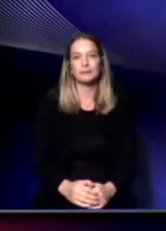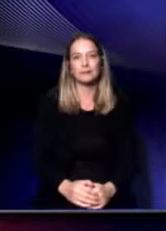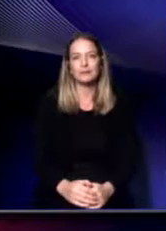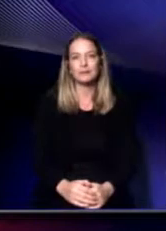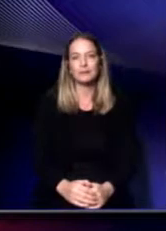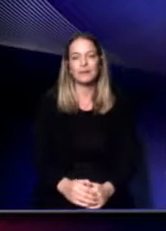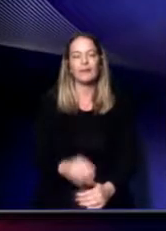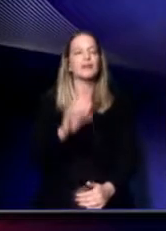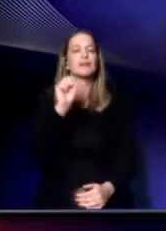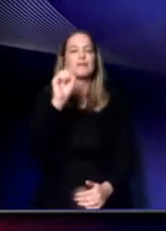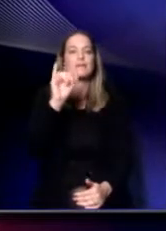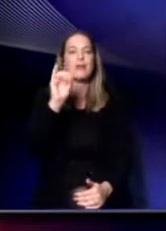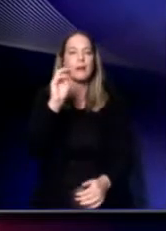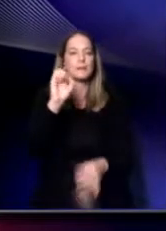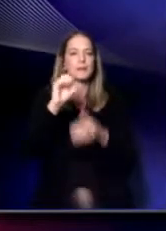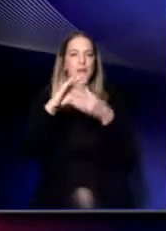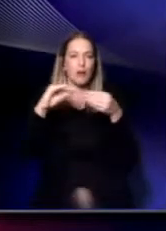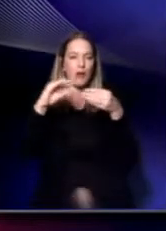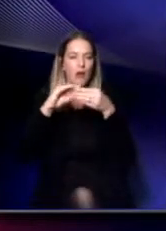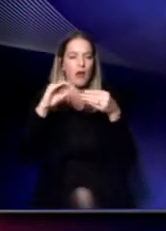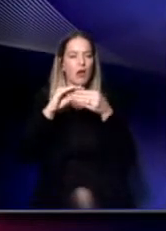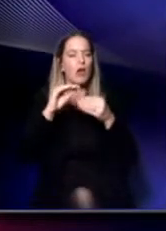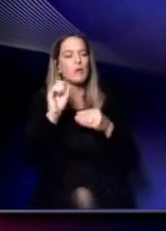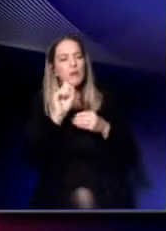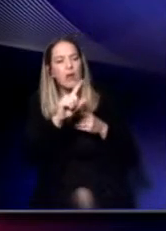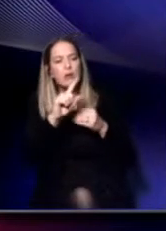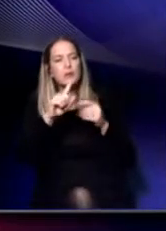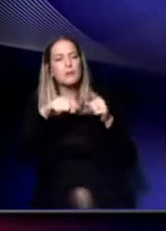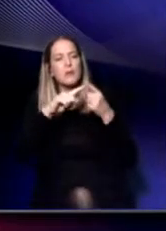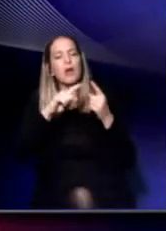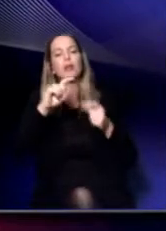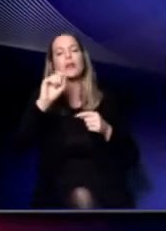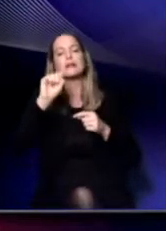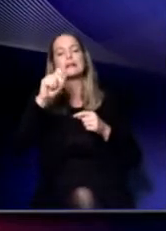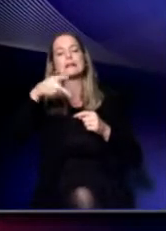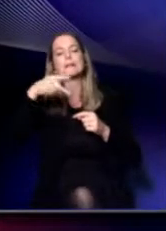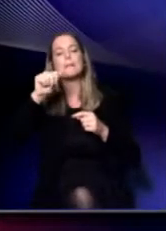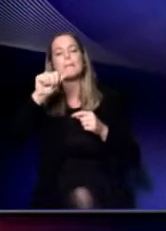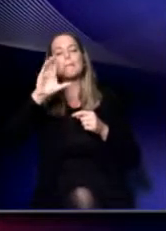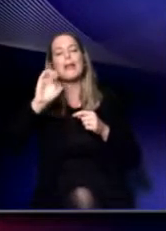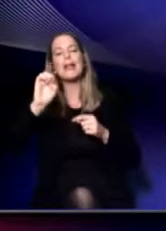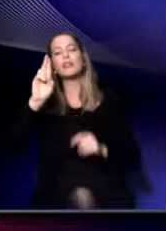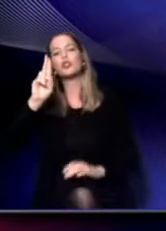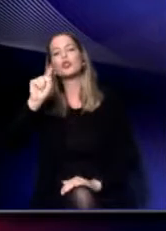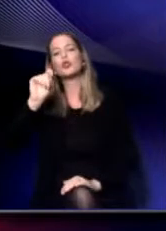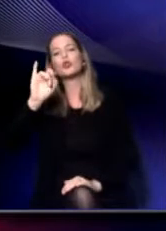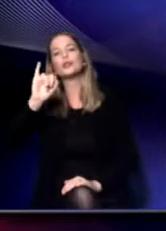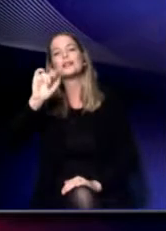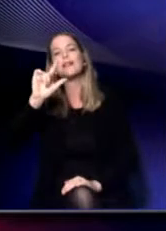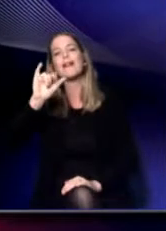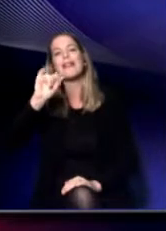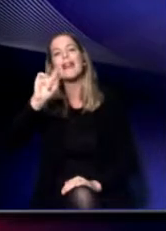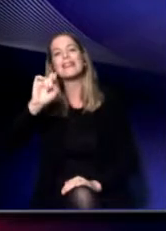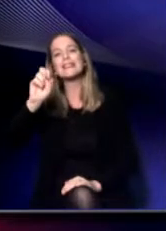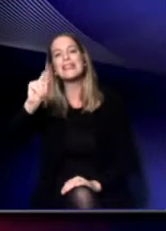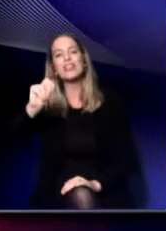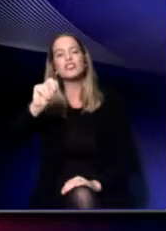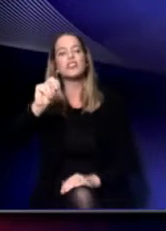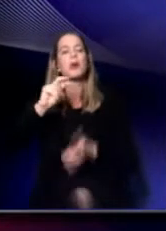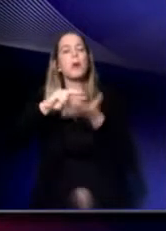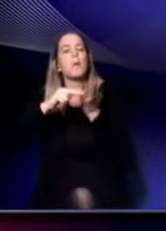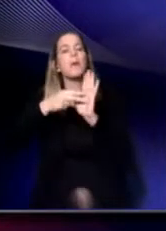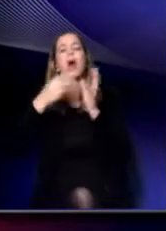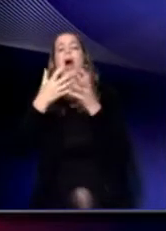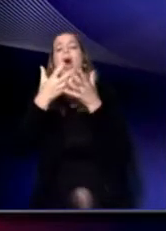Terry, just to highlight the spatialization, what is the ratio of utilization of space in Tucson